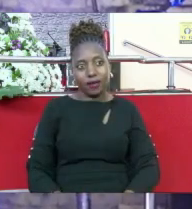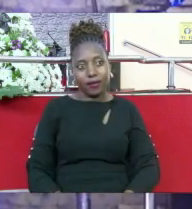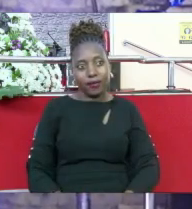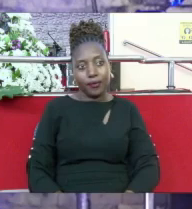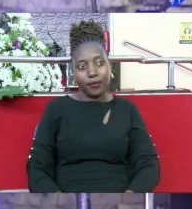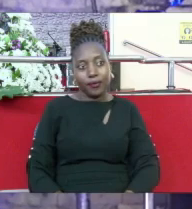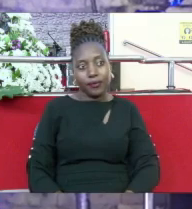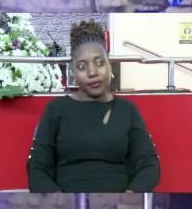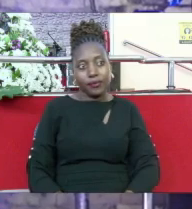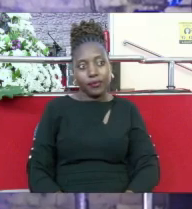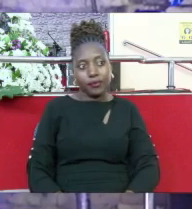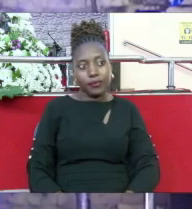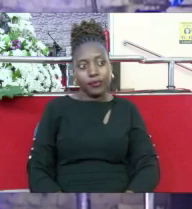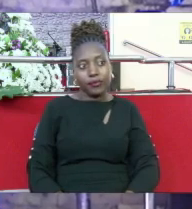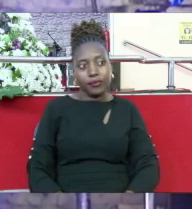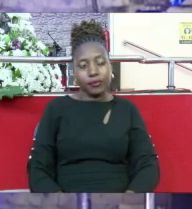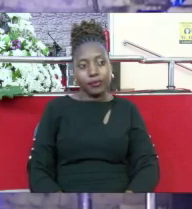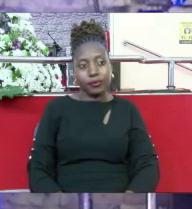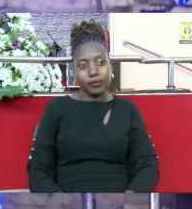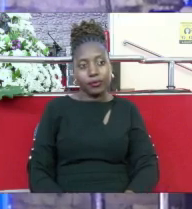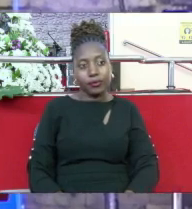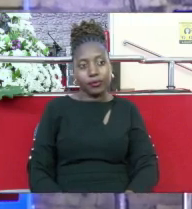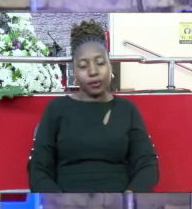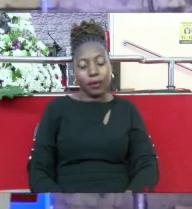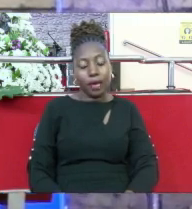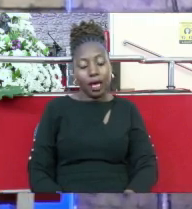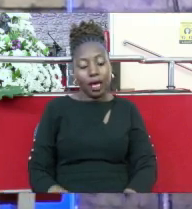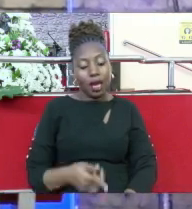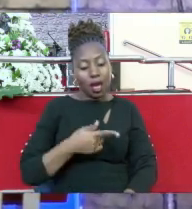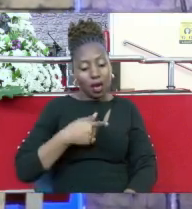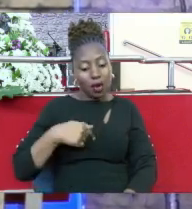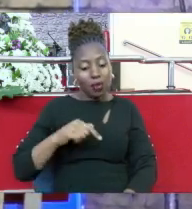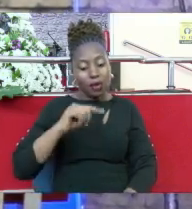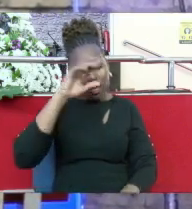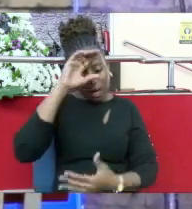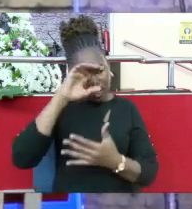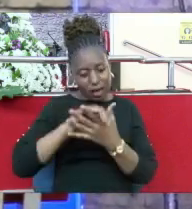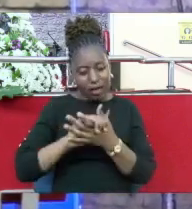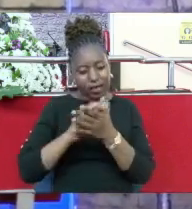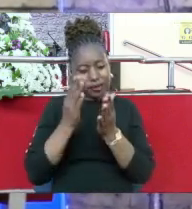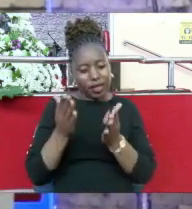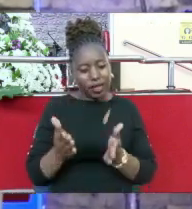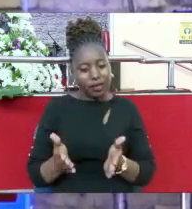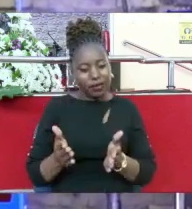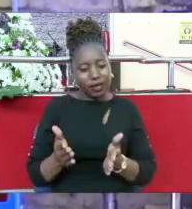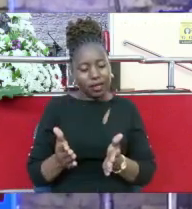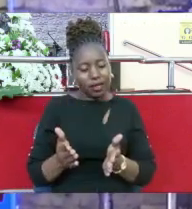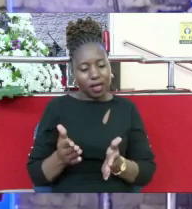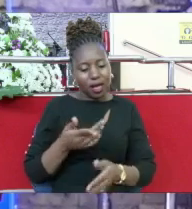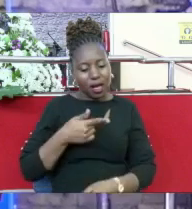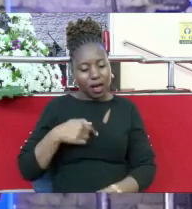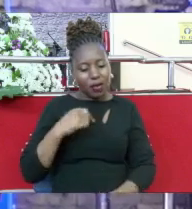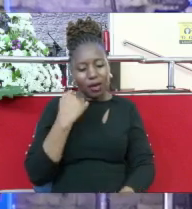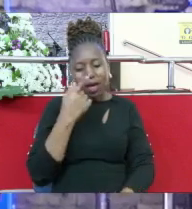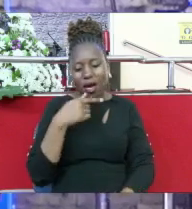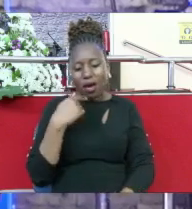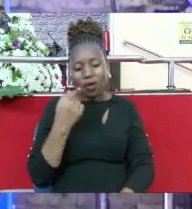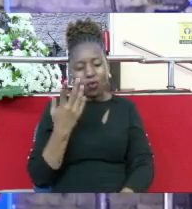anatupea zawadi. Now us as believers, who are we then? Sisi tukiwa waumini,